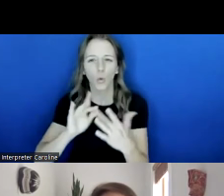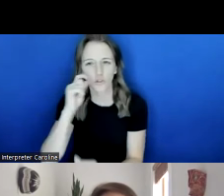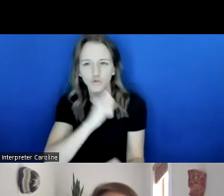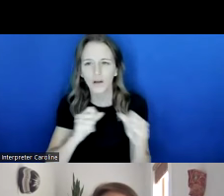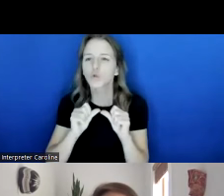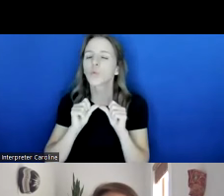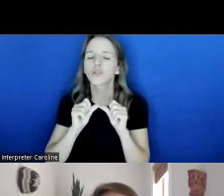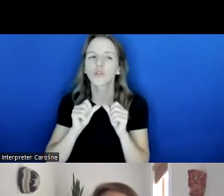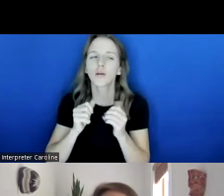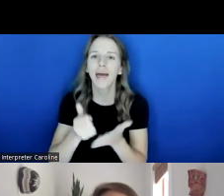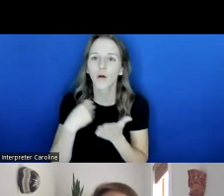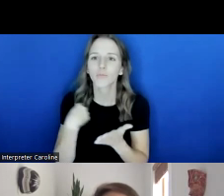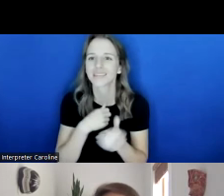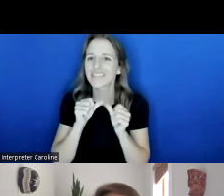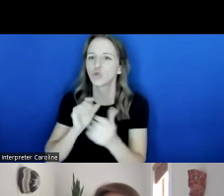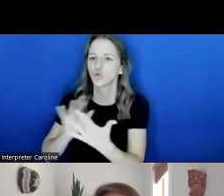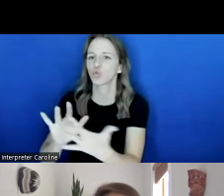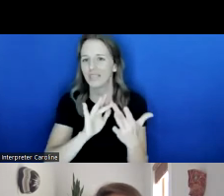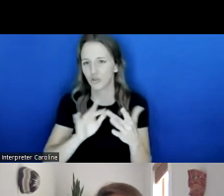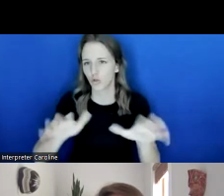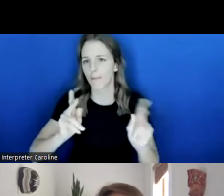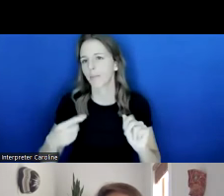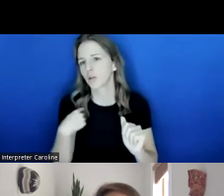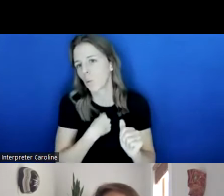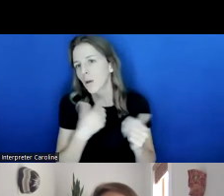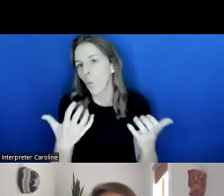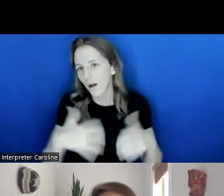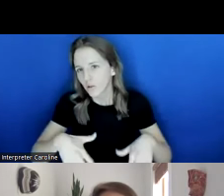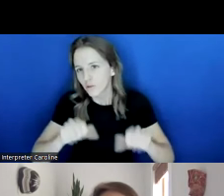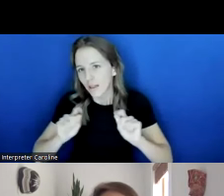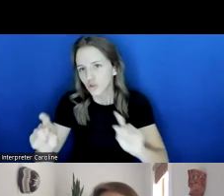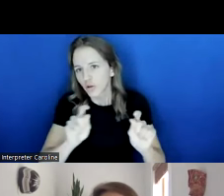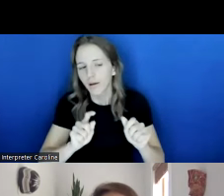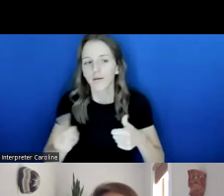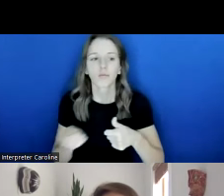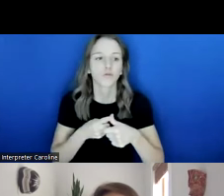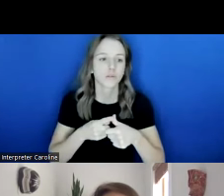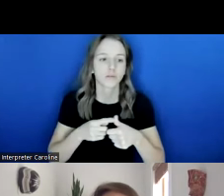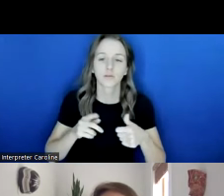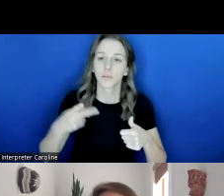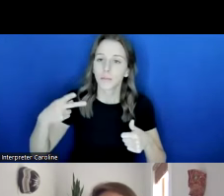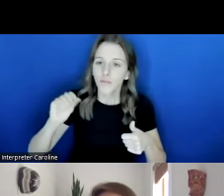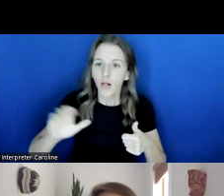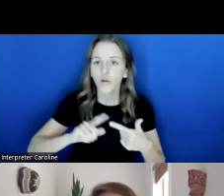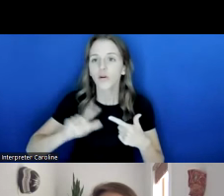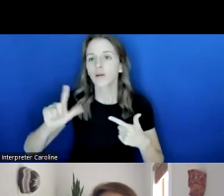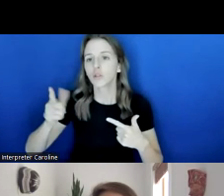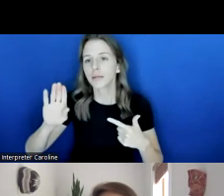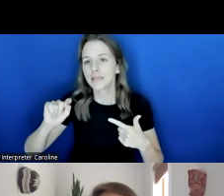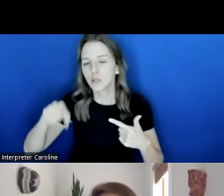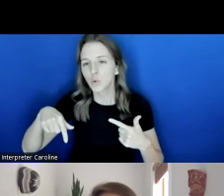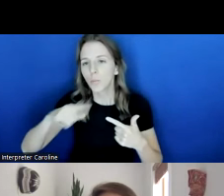take the survey. And some of these key populations included people of color, LGBTQ+ individuals, people with disabilities,